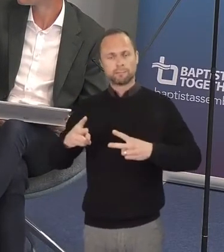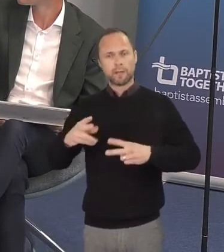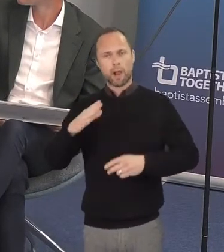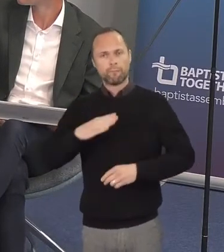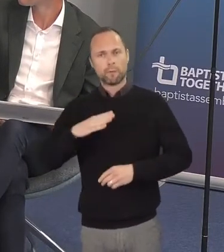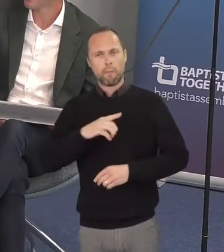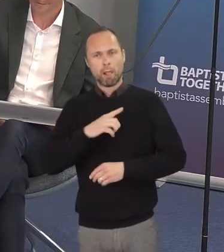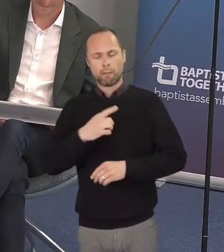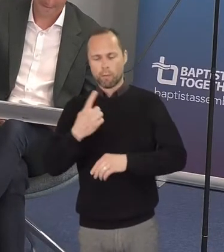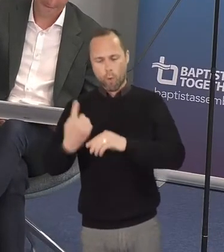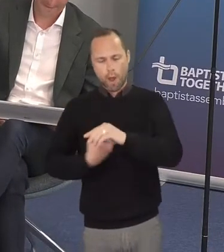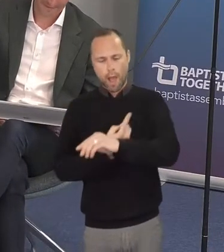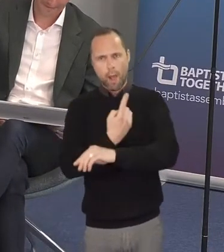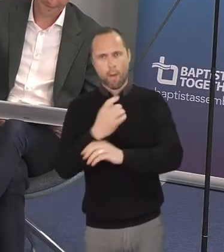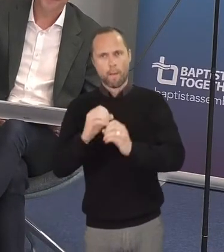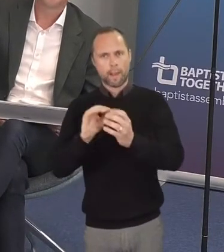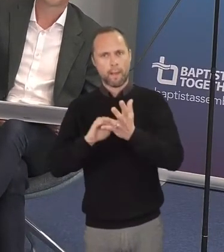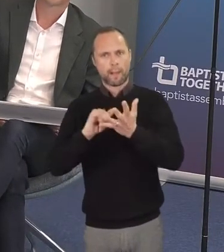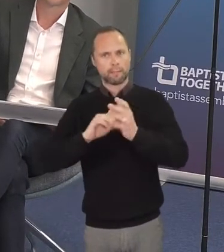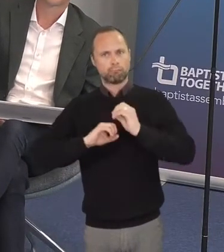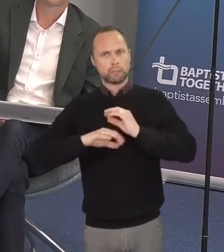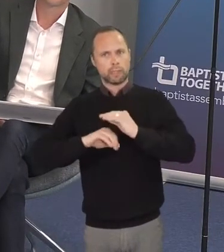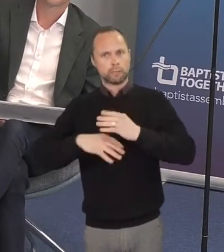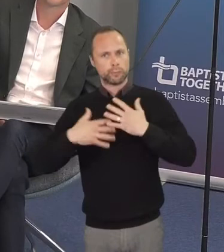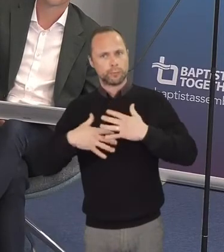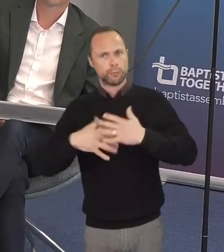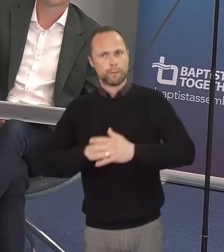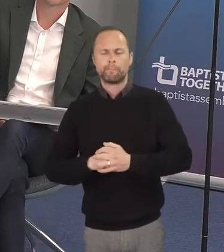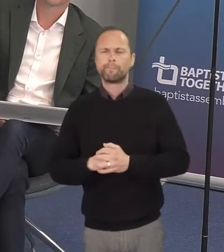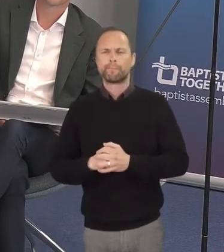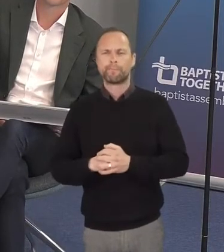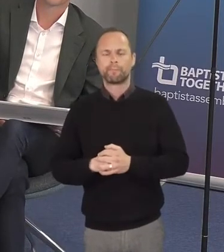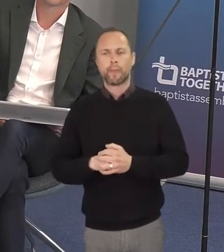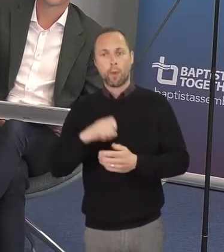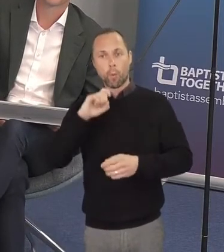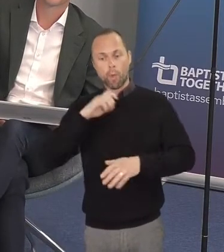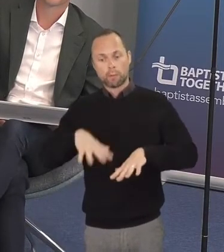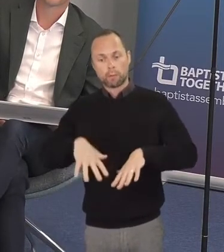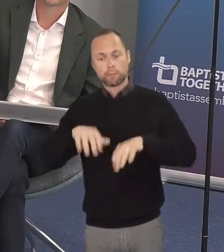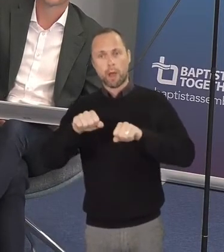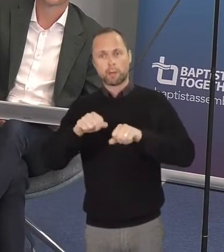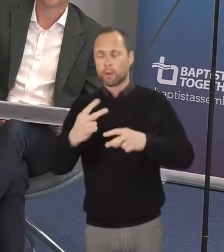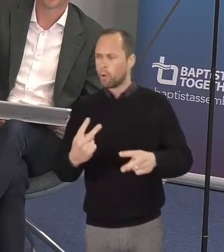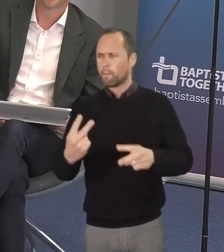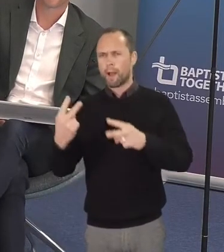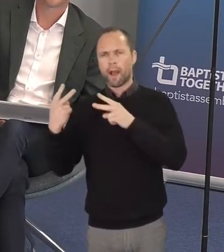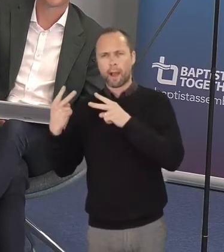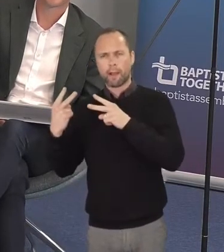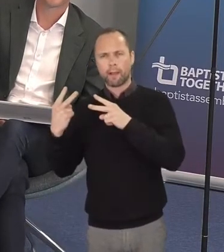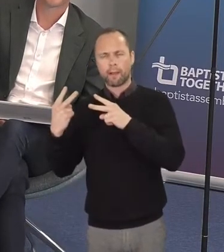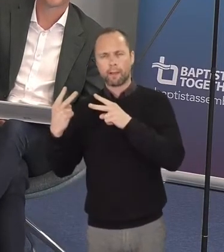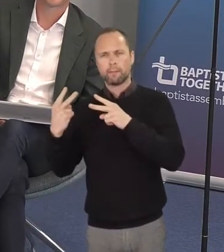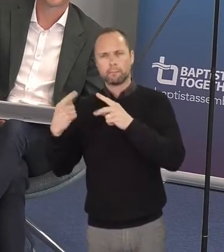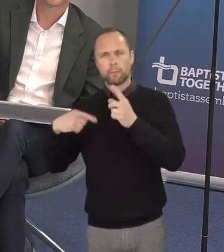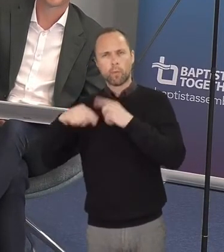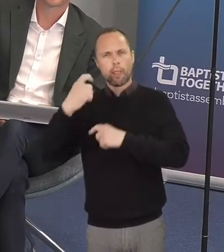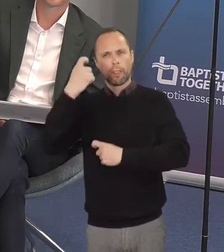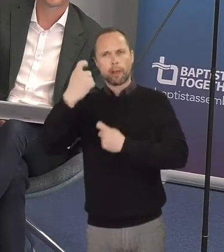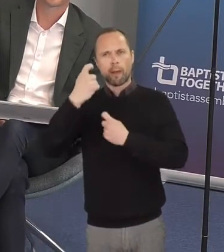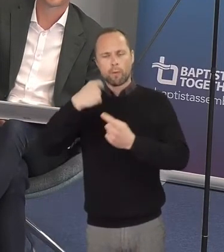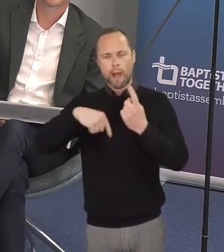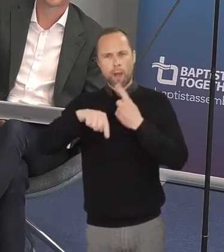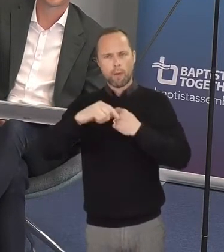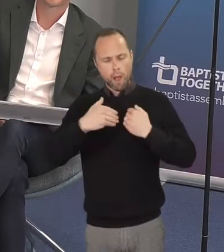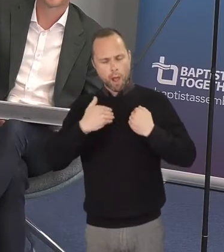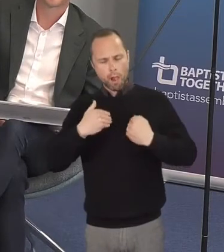cracking hour coming up for you. We are going to kick off by looking back, and we're going to have a think about the heart we shared to